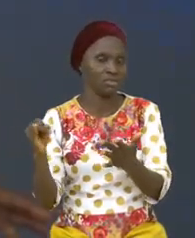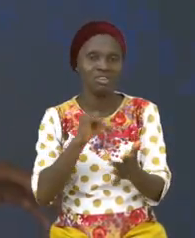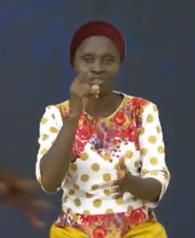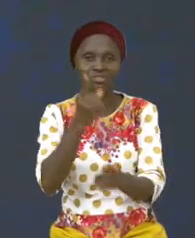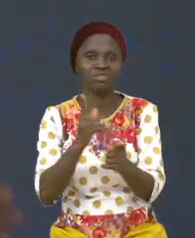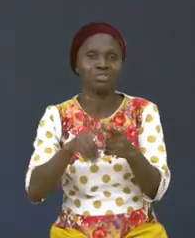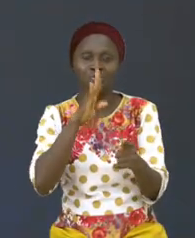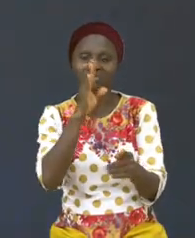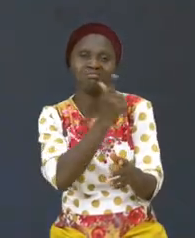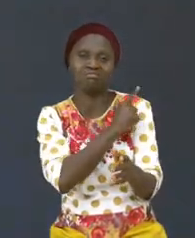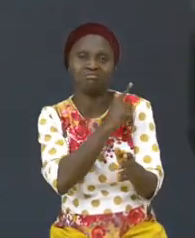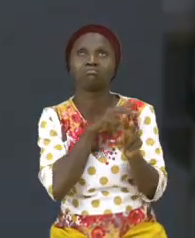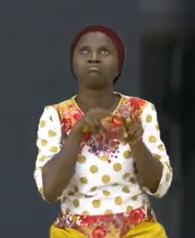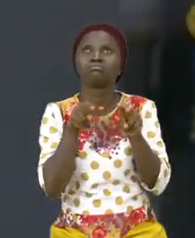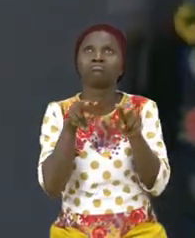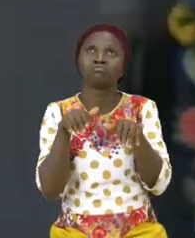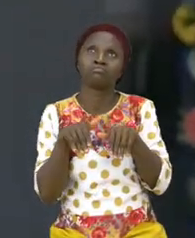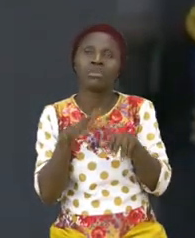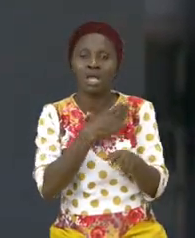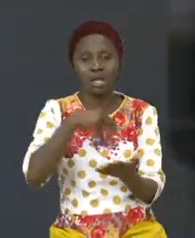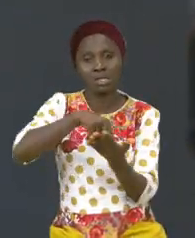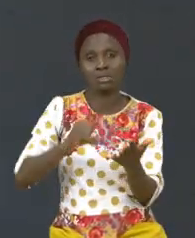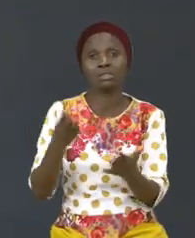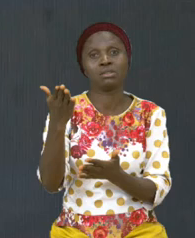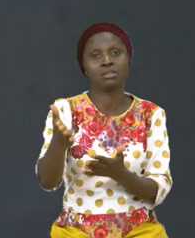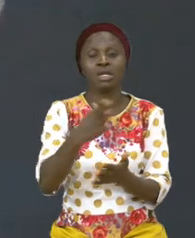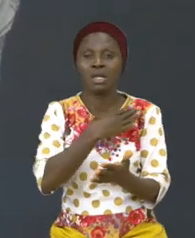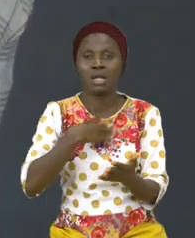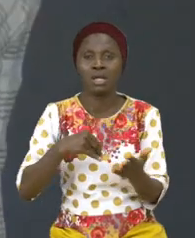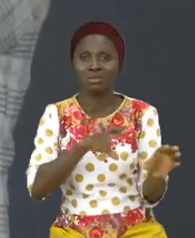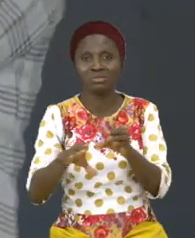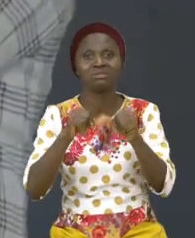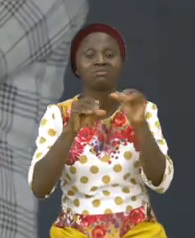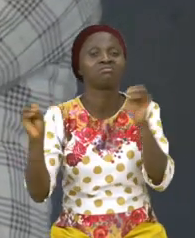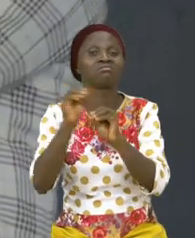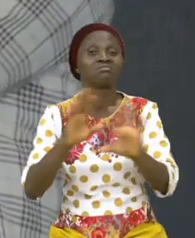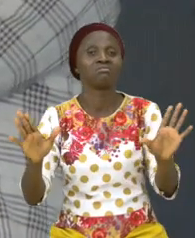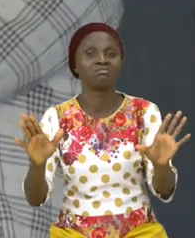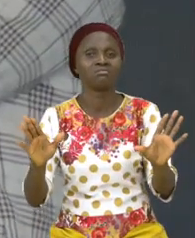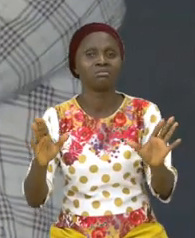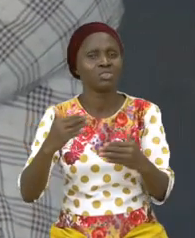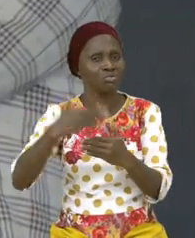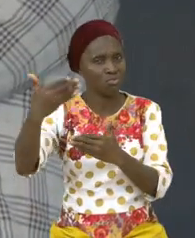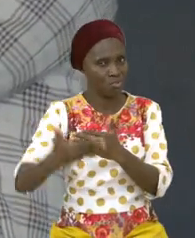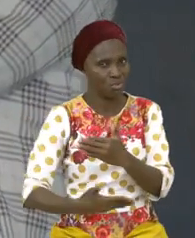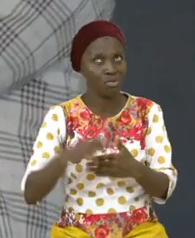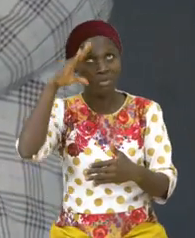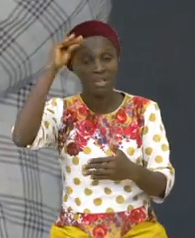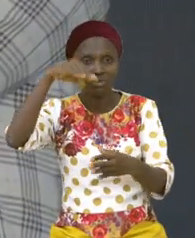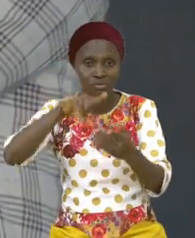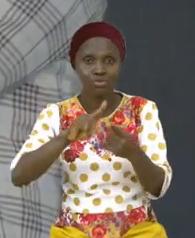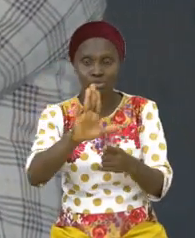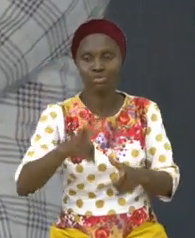idle, loafing, and standing there and doing nothing. Welcome him to your life. And as